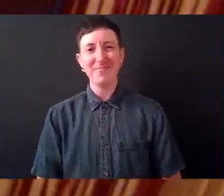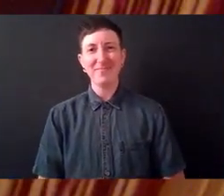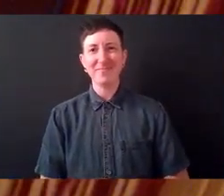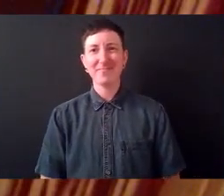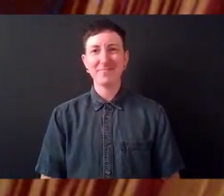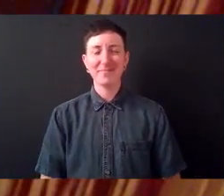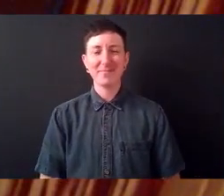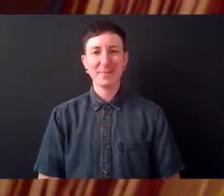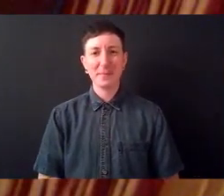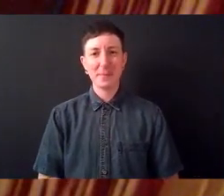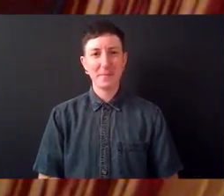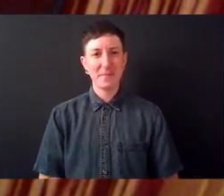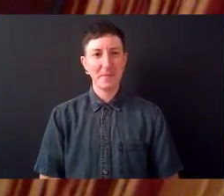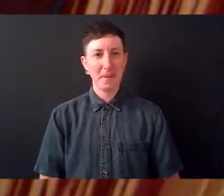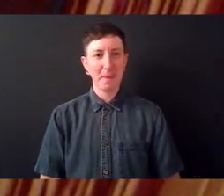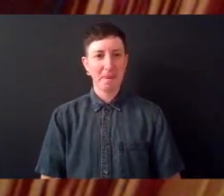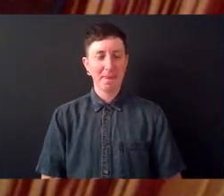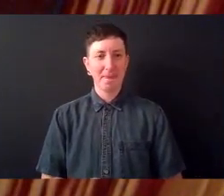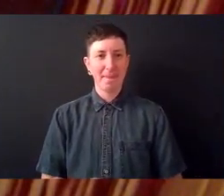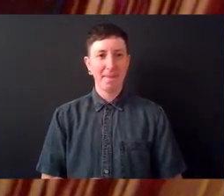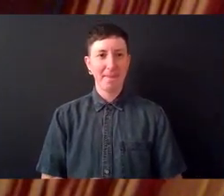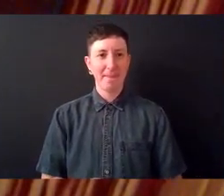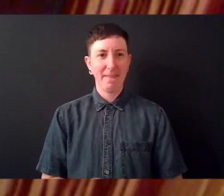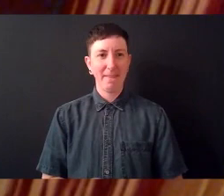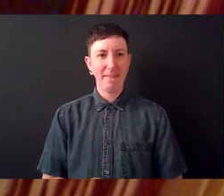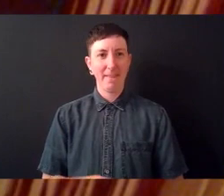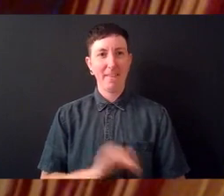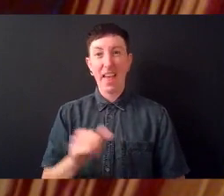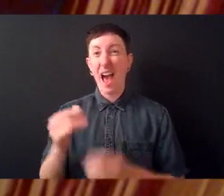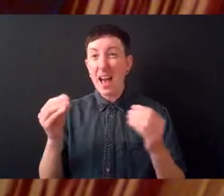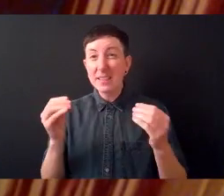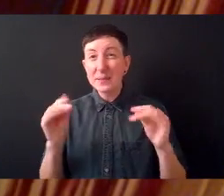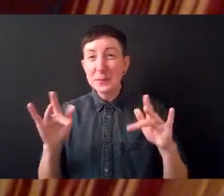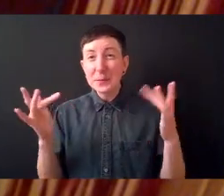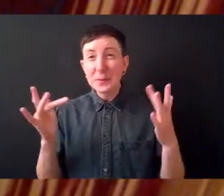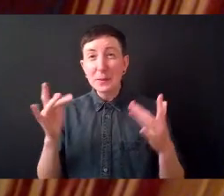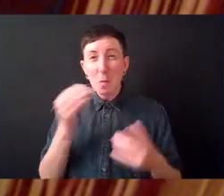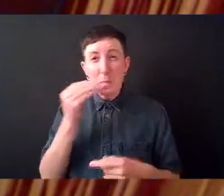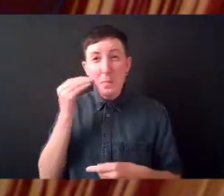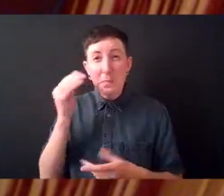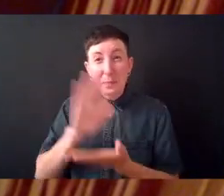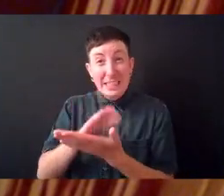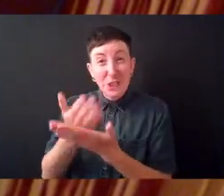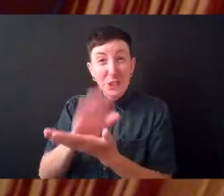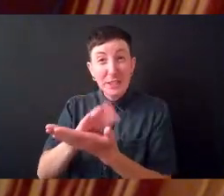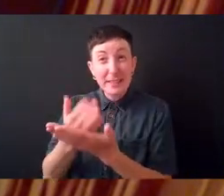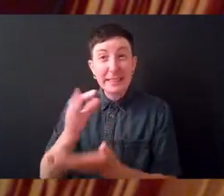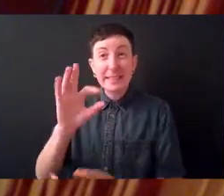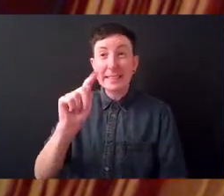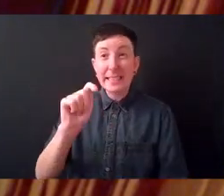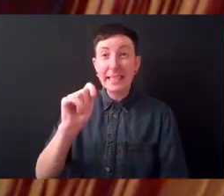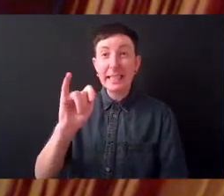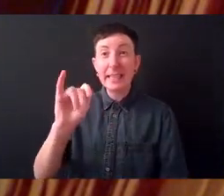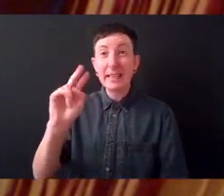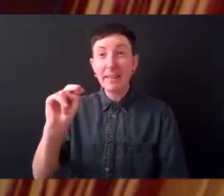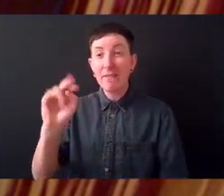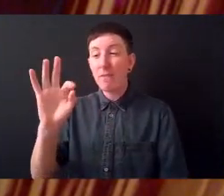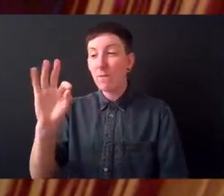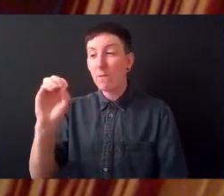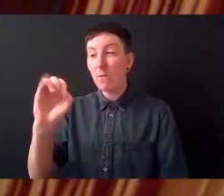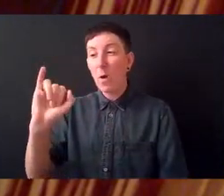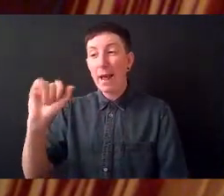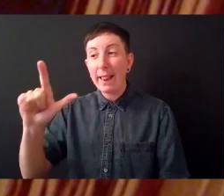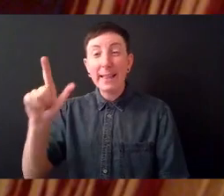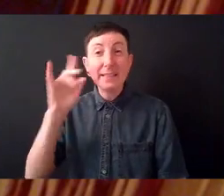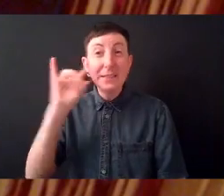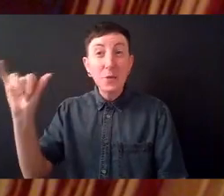So all I do is I grab some very common tin foil. So I'm going to grab,